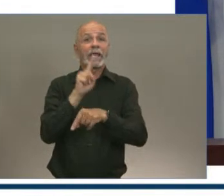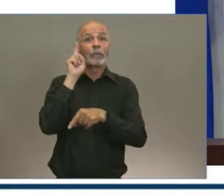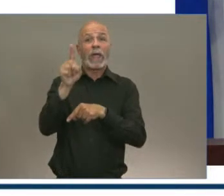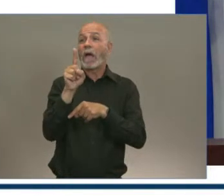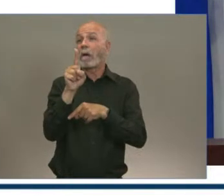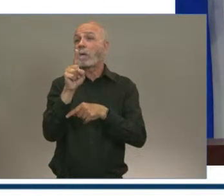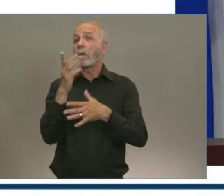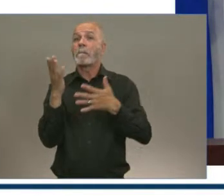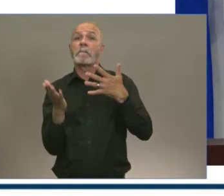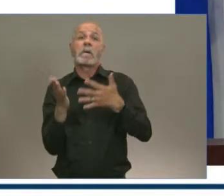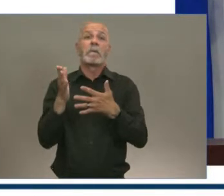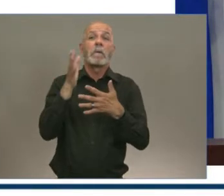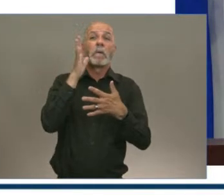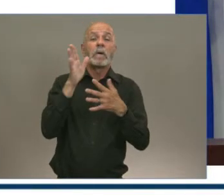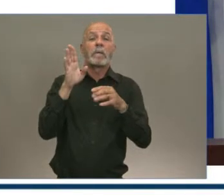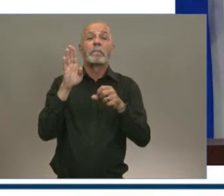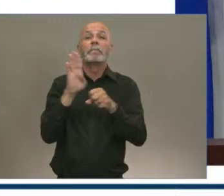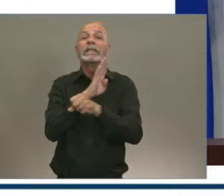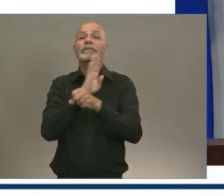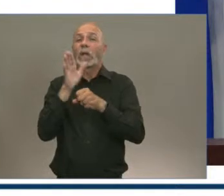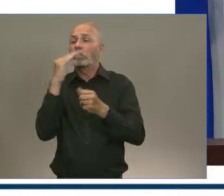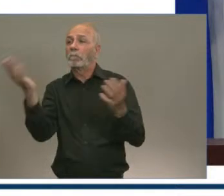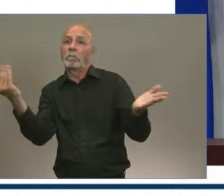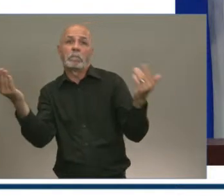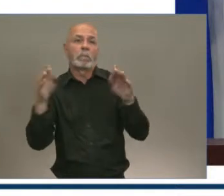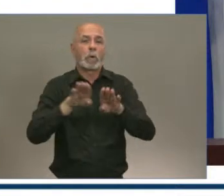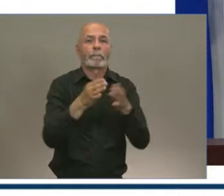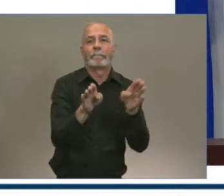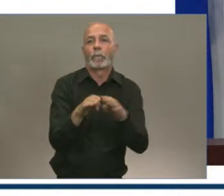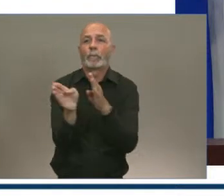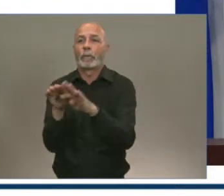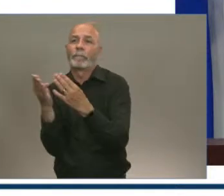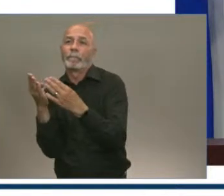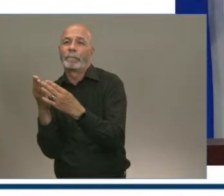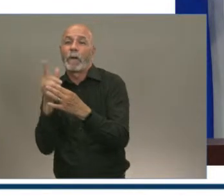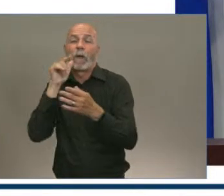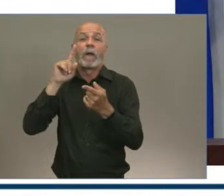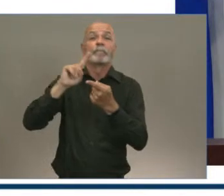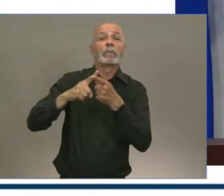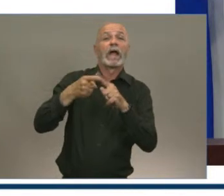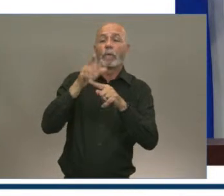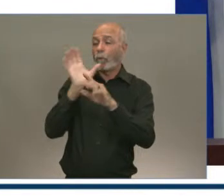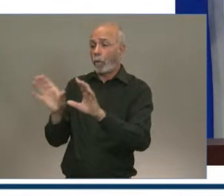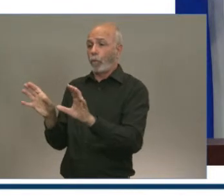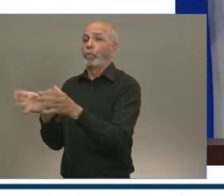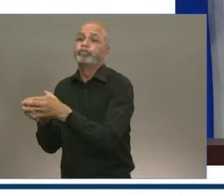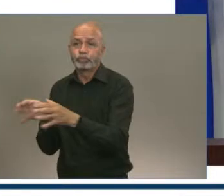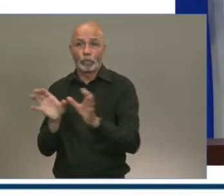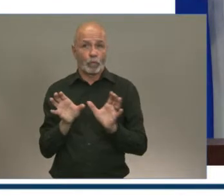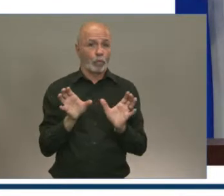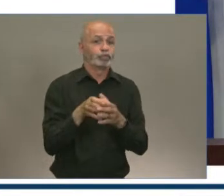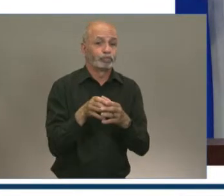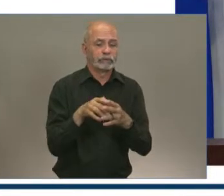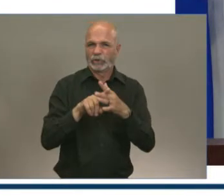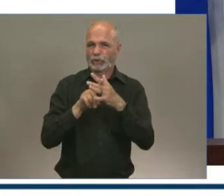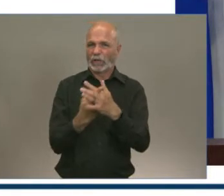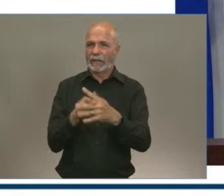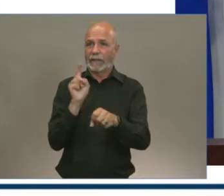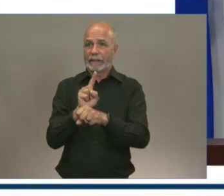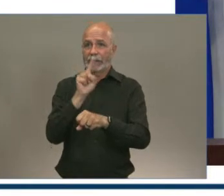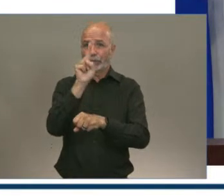a little more and we can add a few more friends to our bubbles. That will start next week as long as the weekend goes